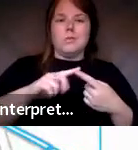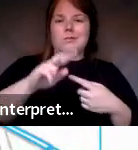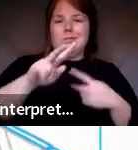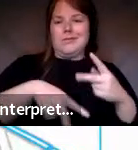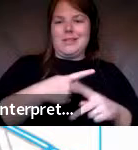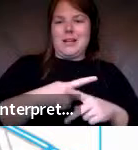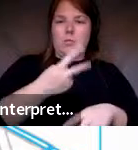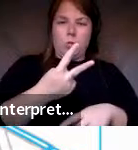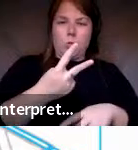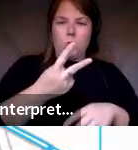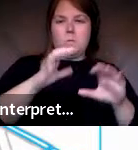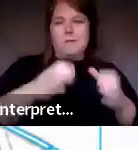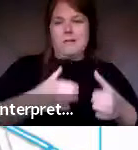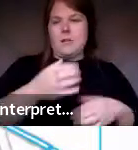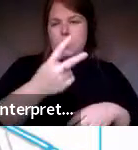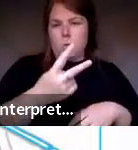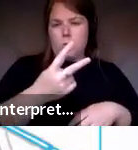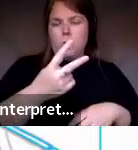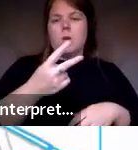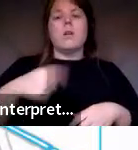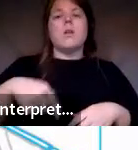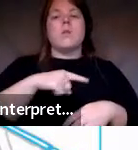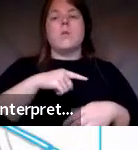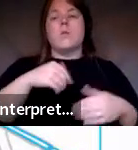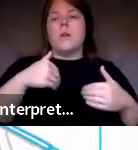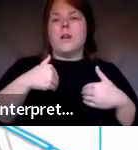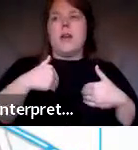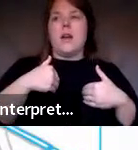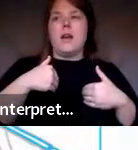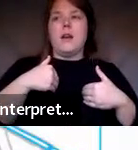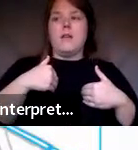class 2, where we have a stripe